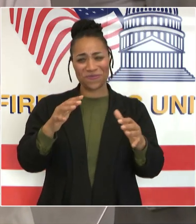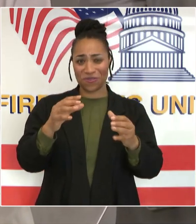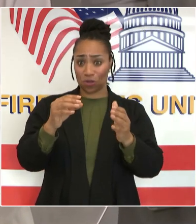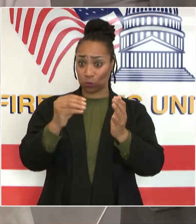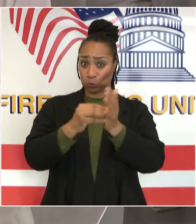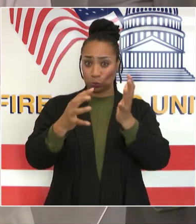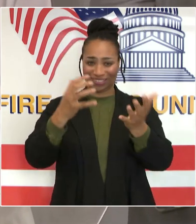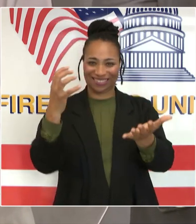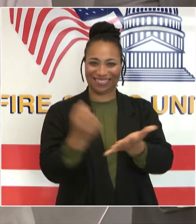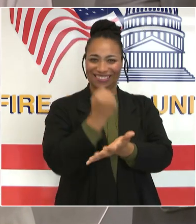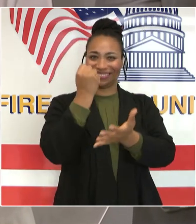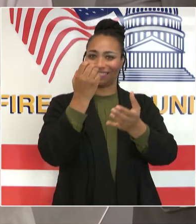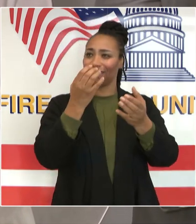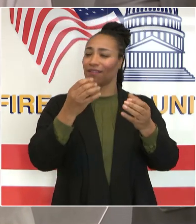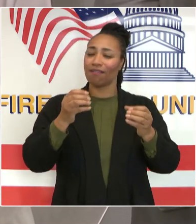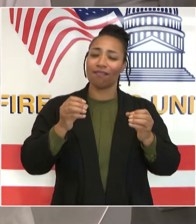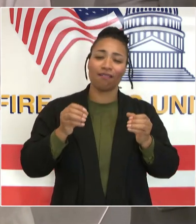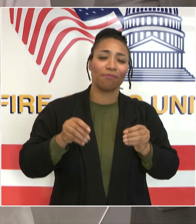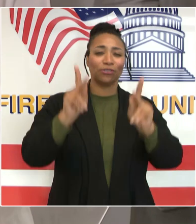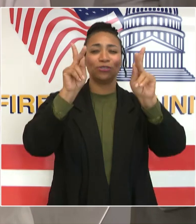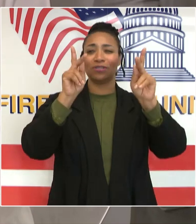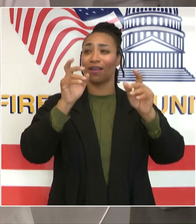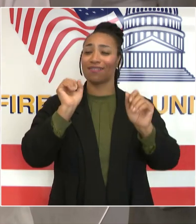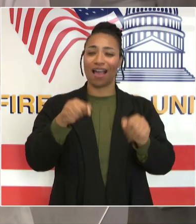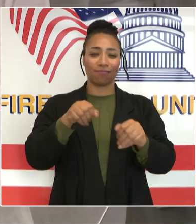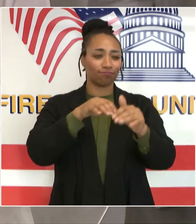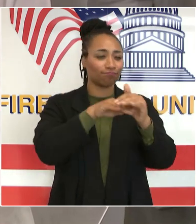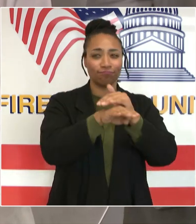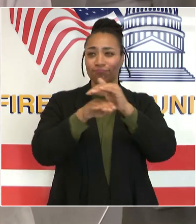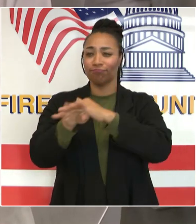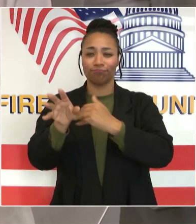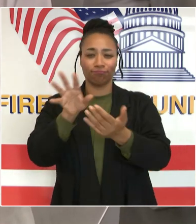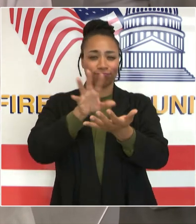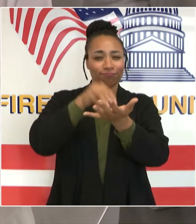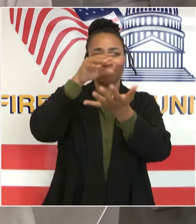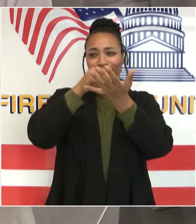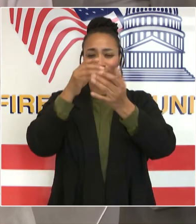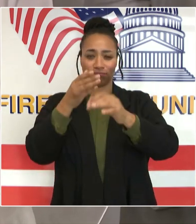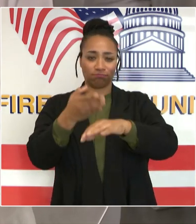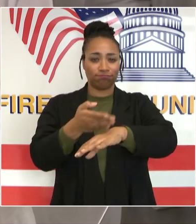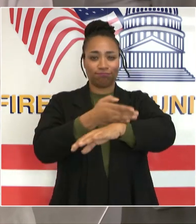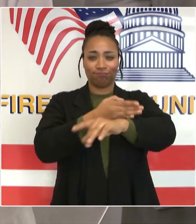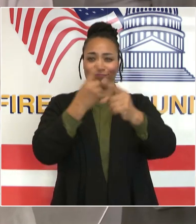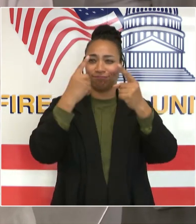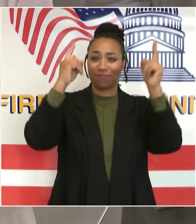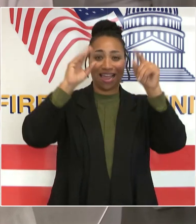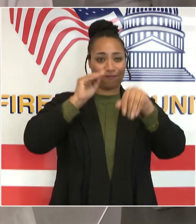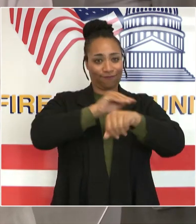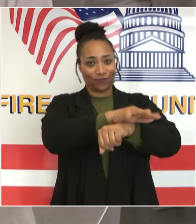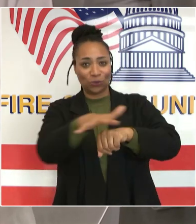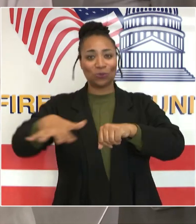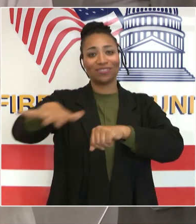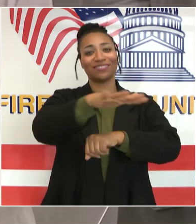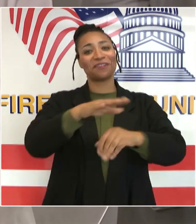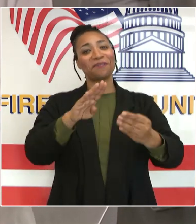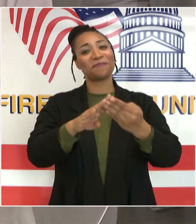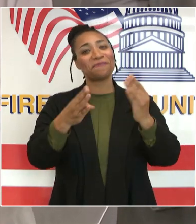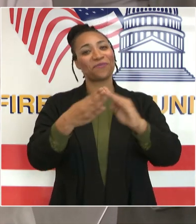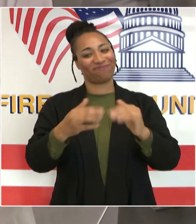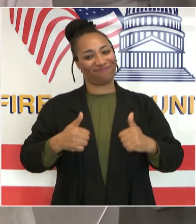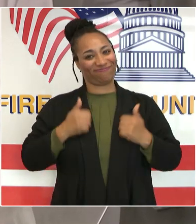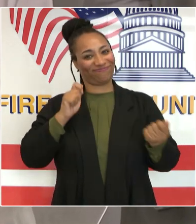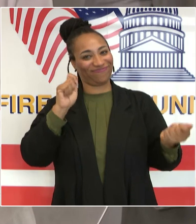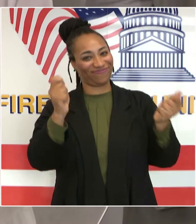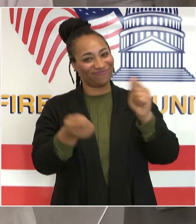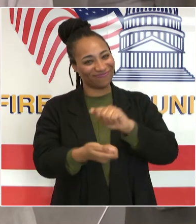and ultimately make a difference in people's lives. And that's what we're really about. DC Fire and EMS, as you guys witnessed